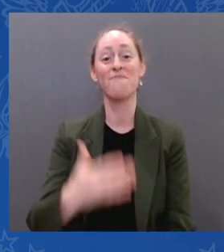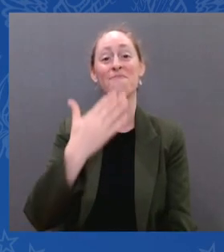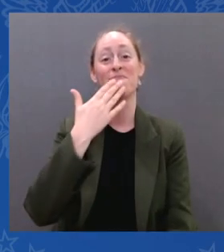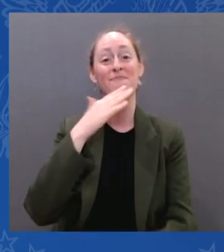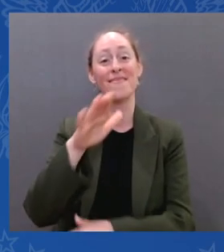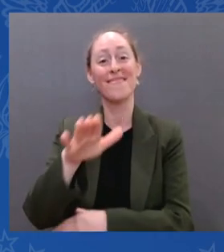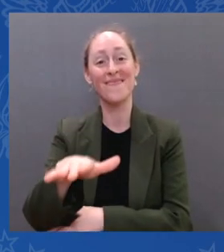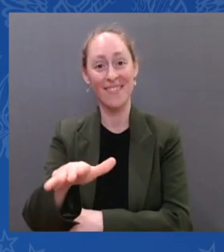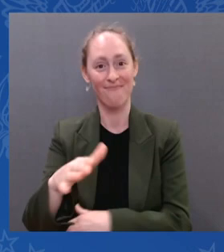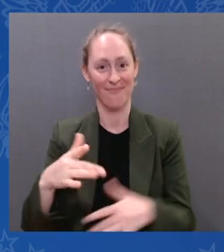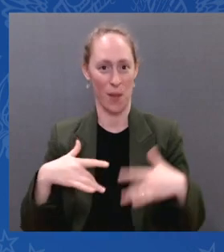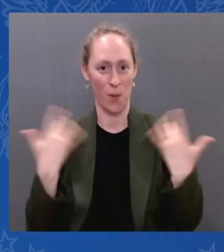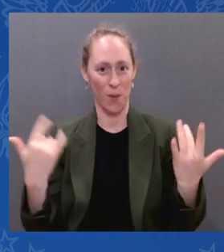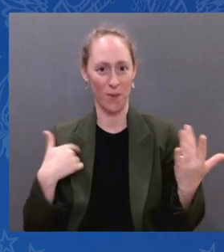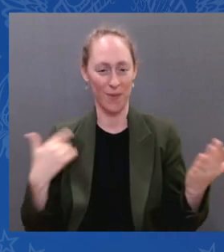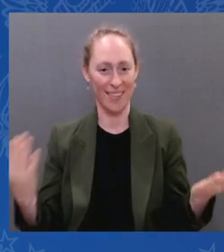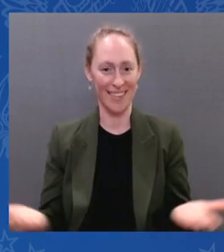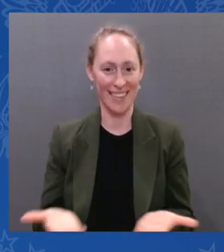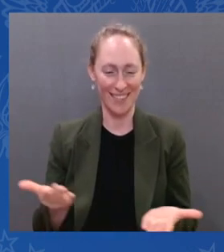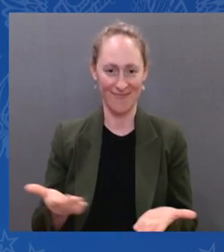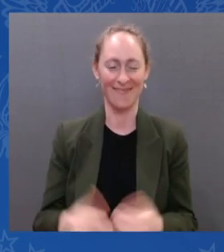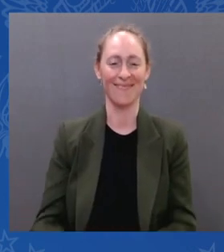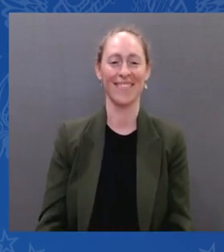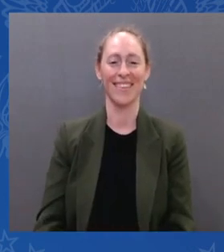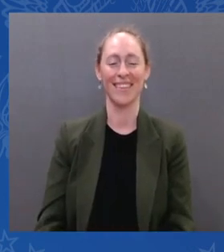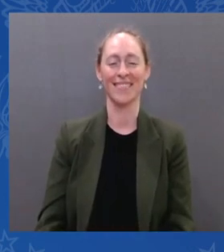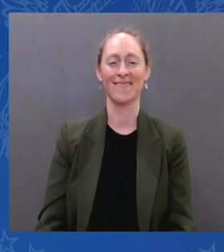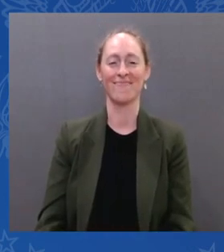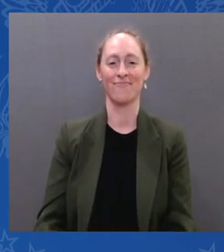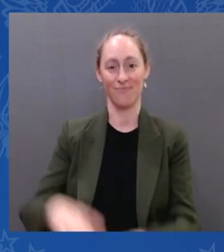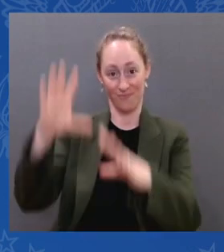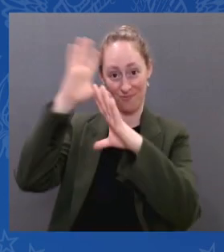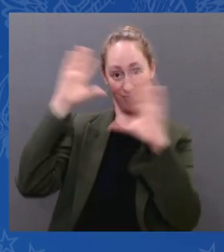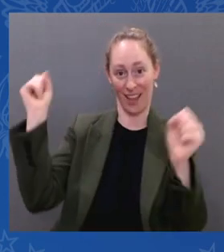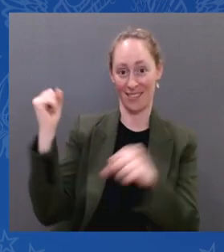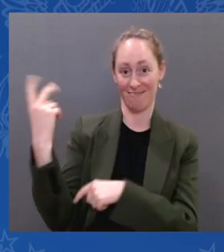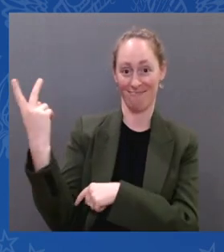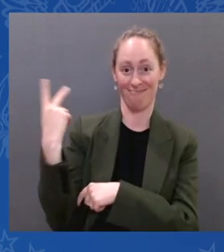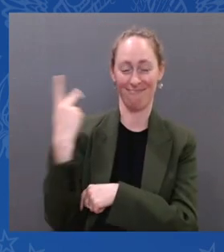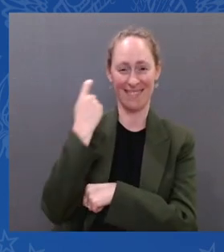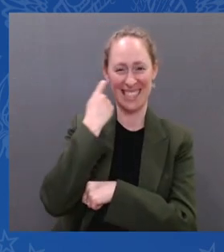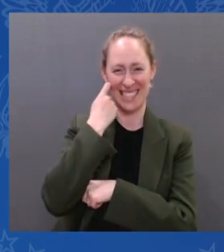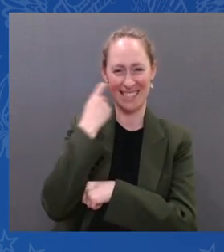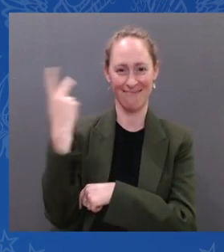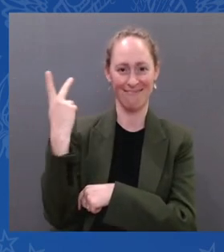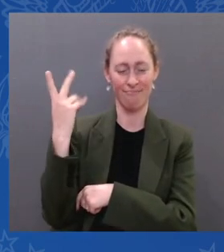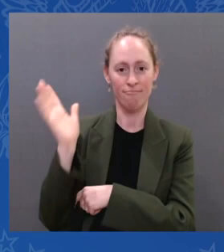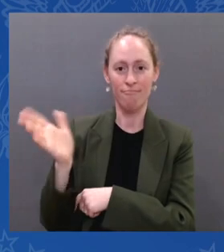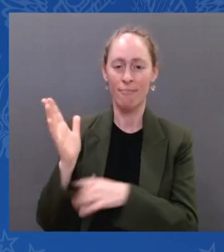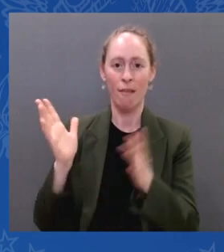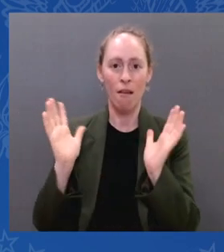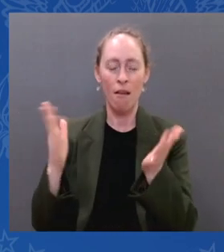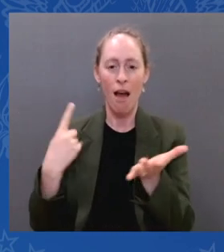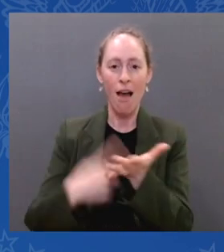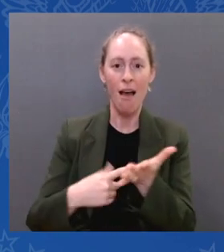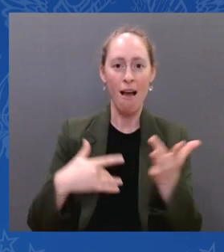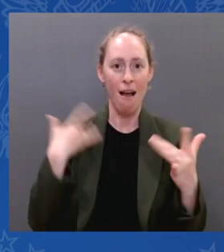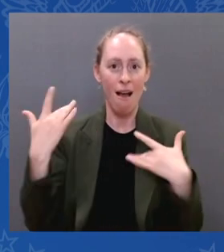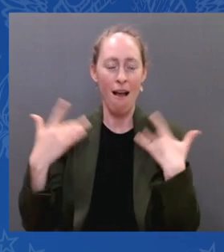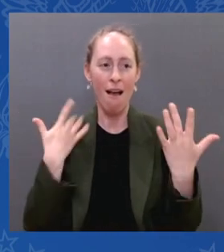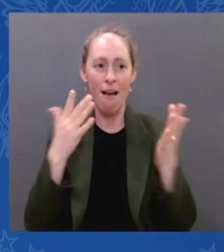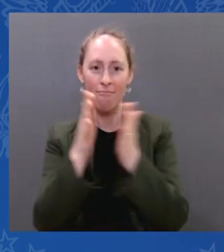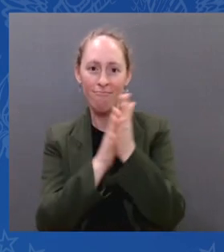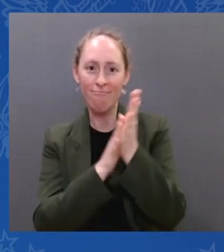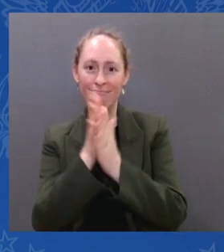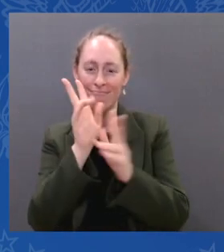often about our mutual passion for everything you all do. This is a very exciting moment to join you for the